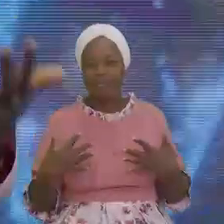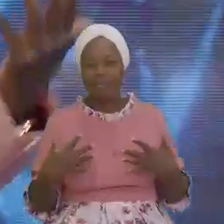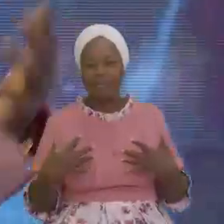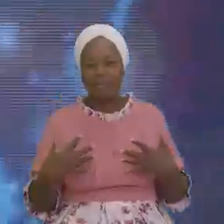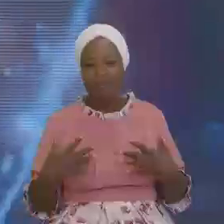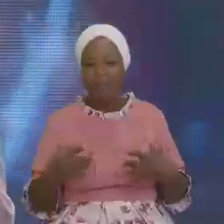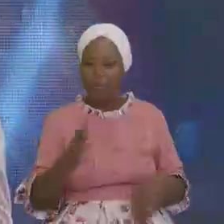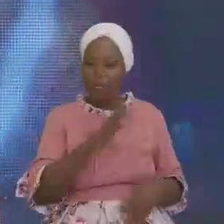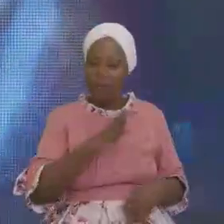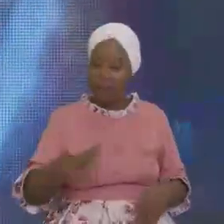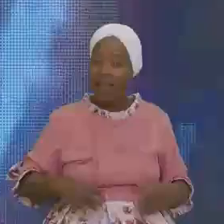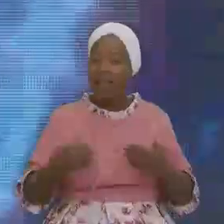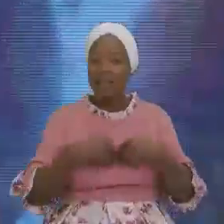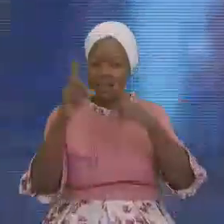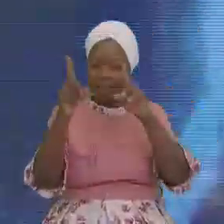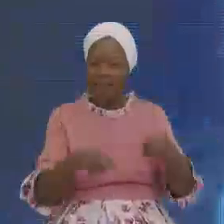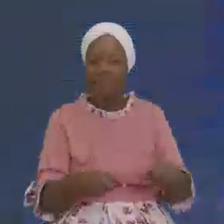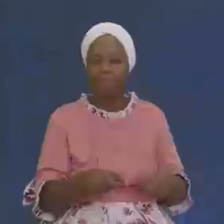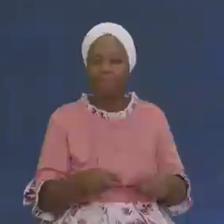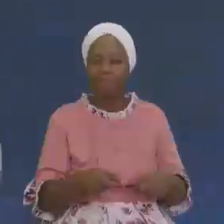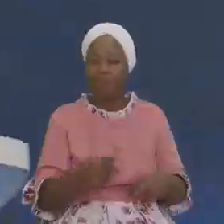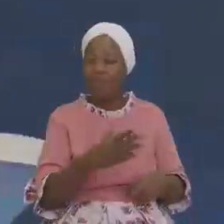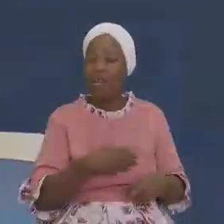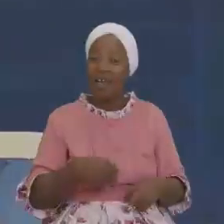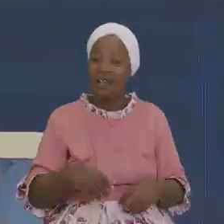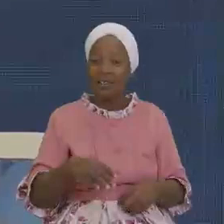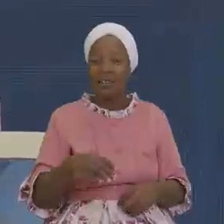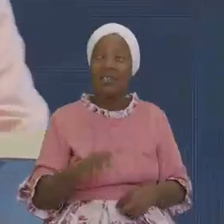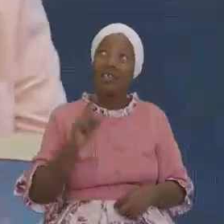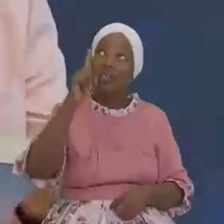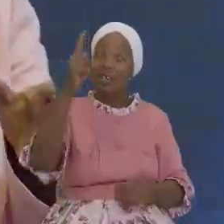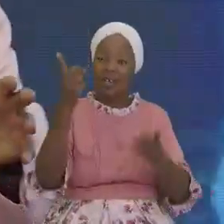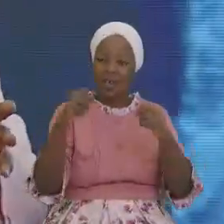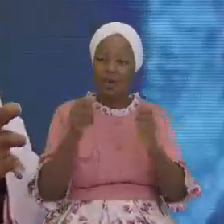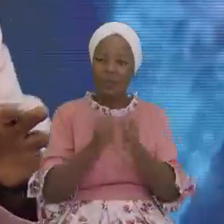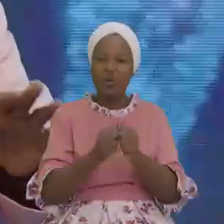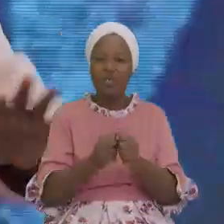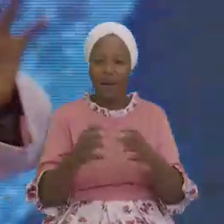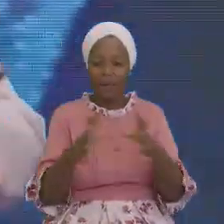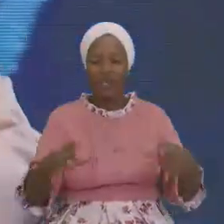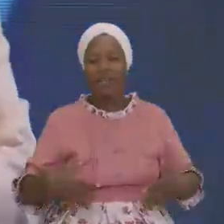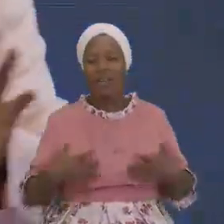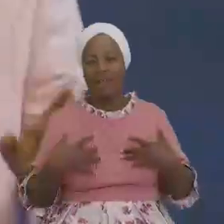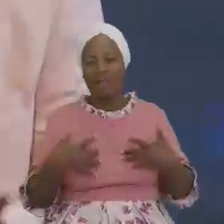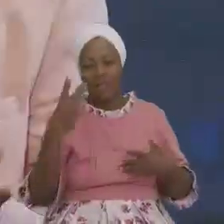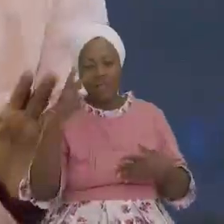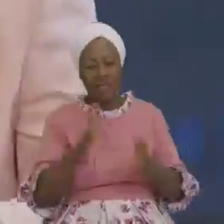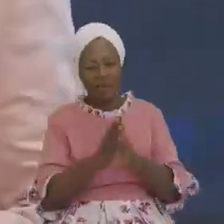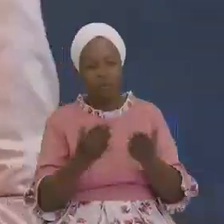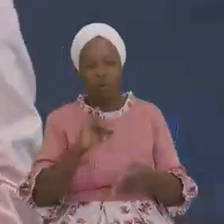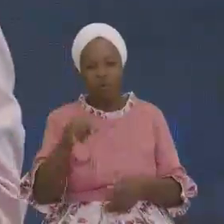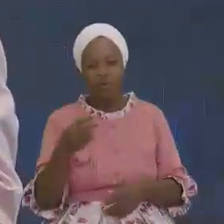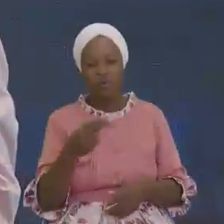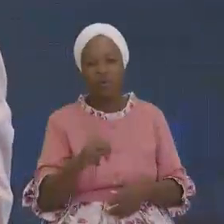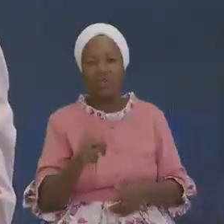Christ has come, and he comes with abundant life. Look at John chapter 10